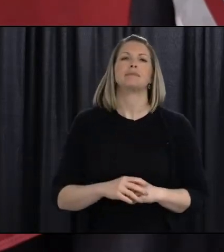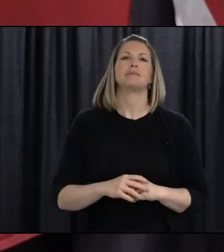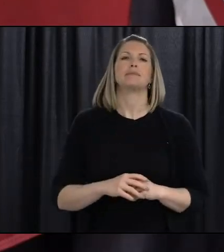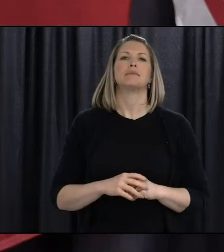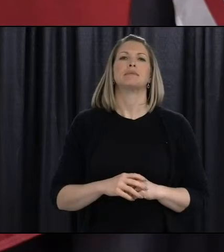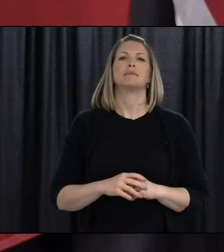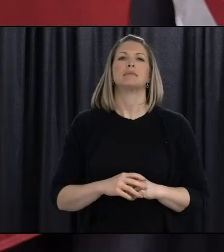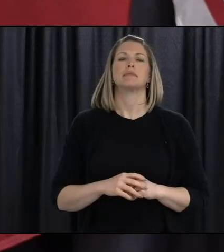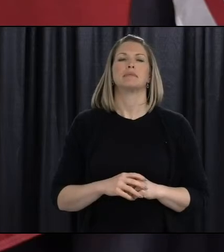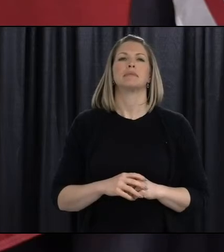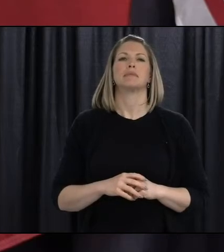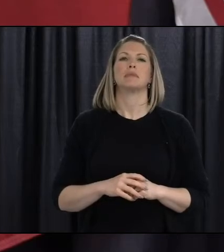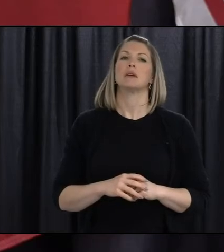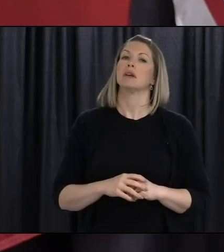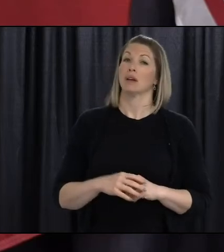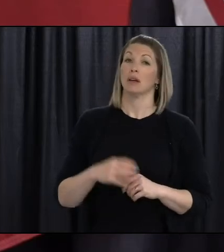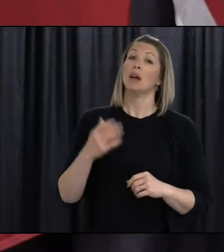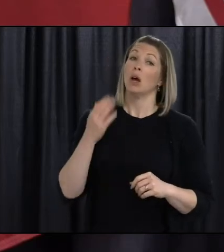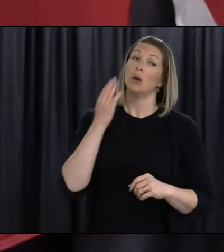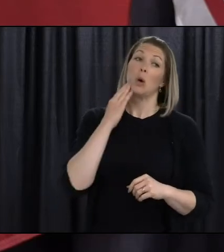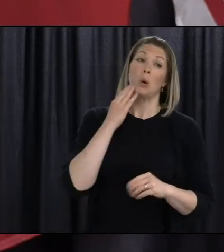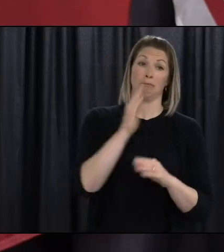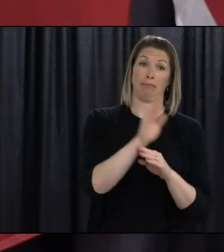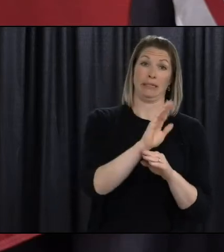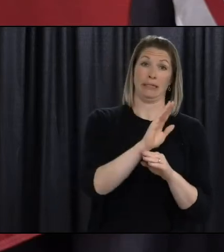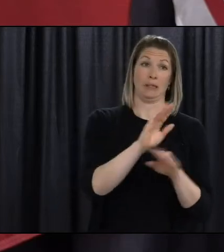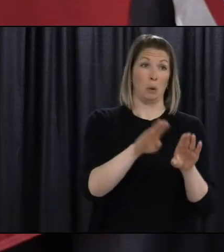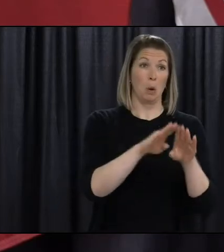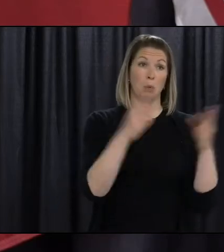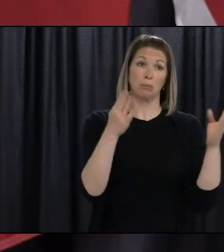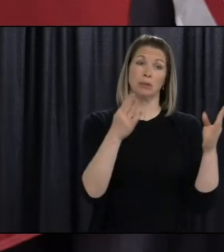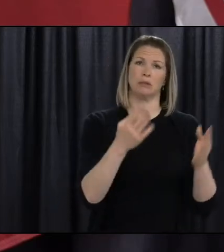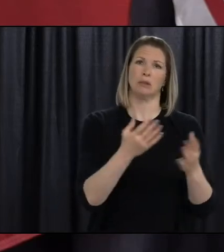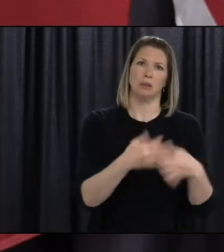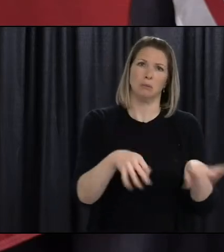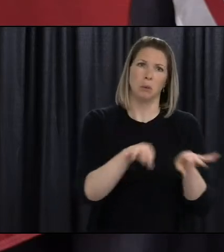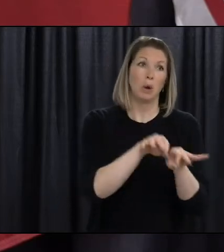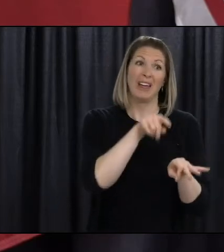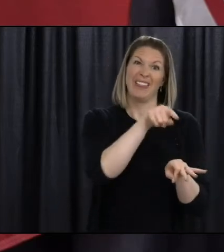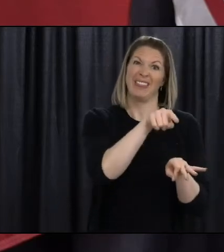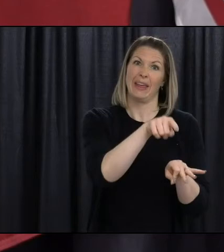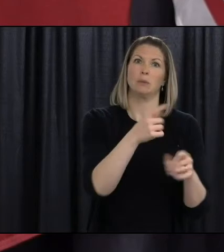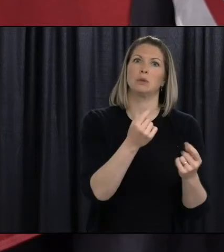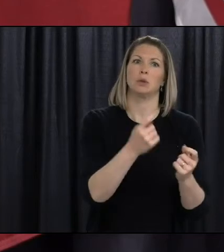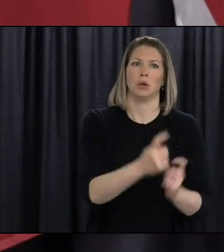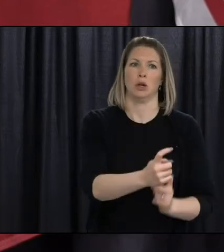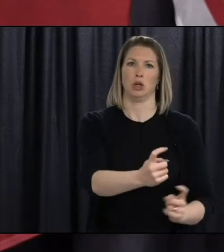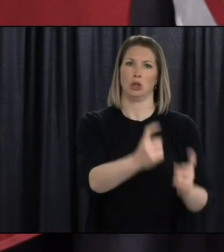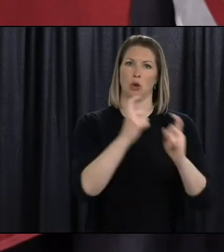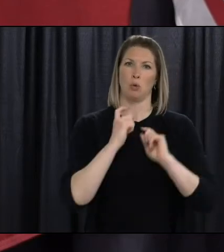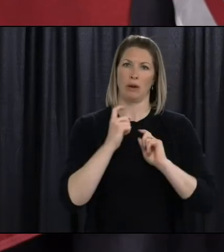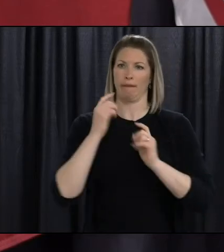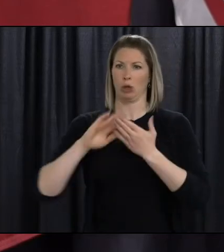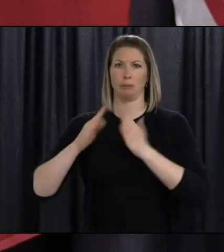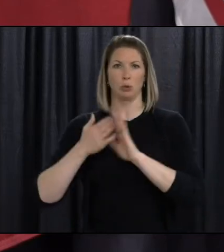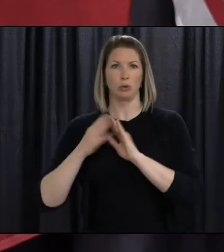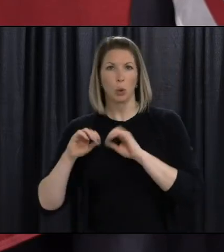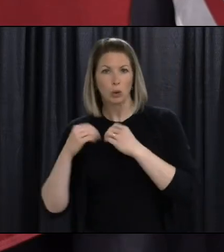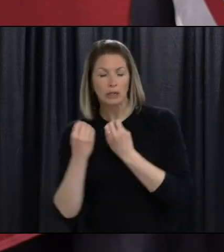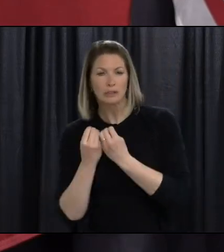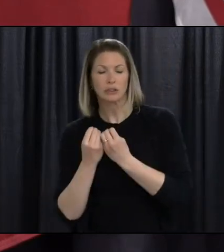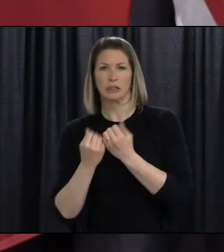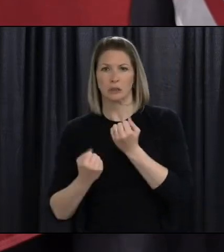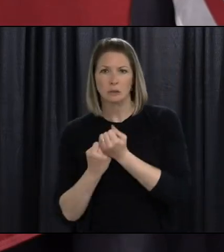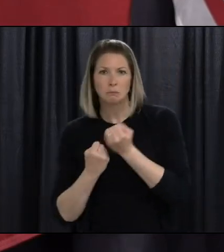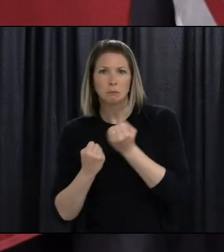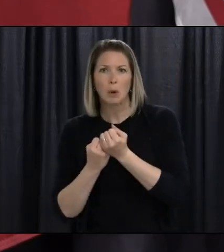Now, we know that businesses are core to every community. These are the people that provide donations and supports for many community groups. And as we